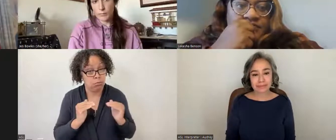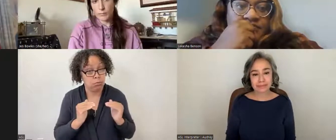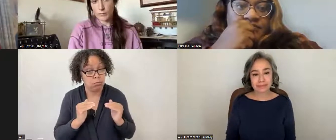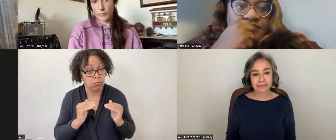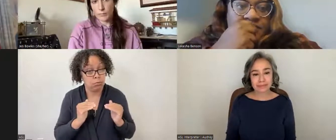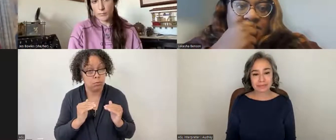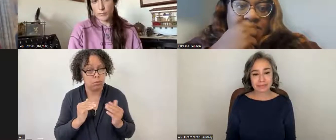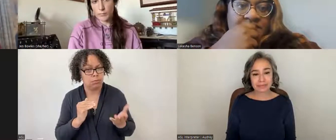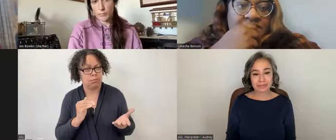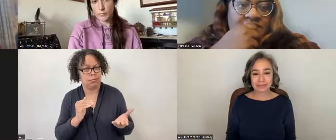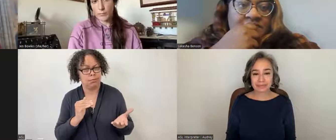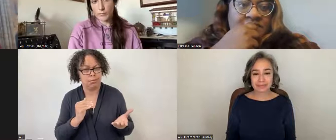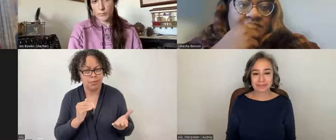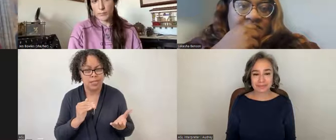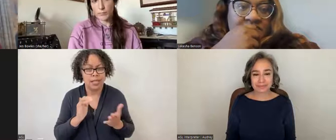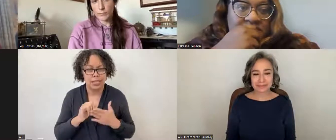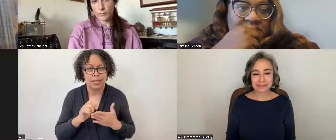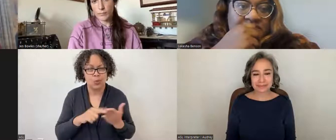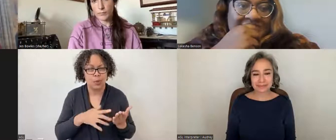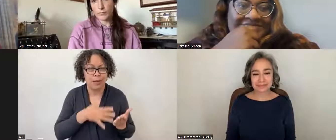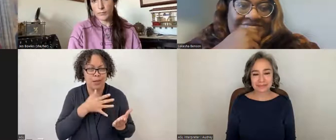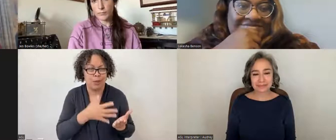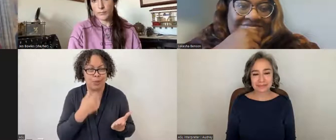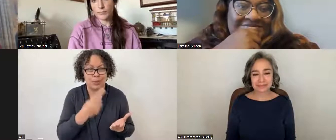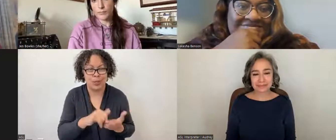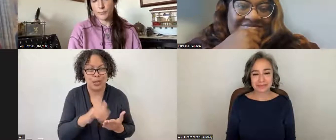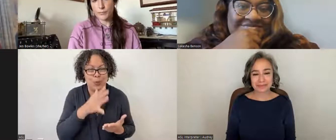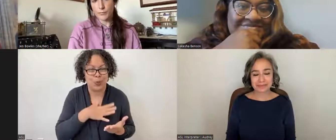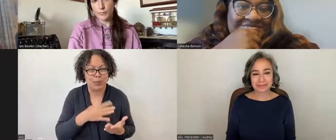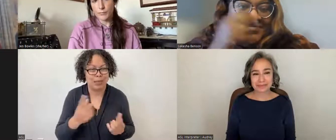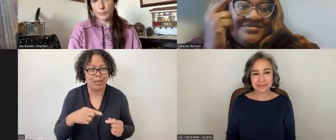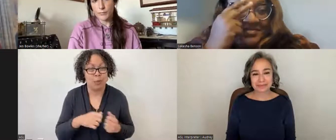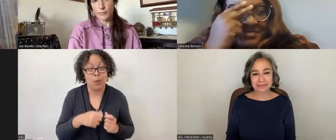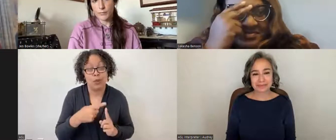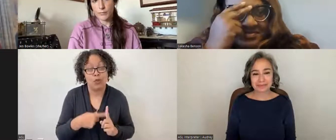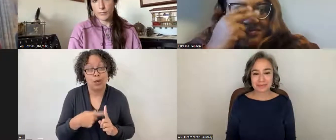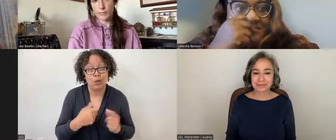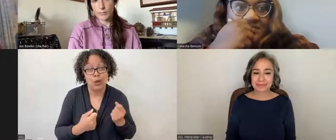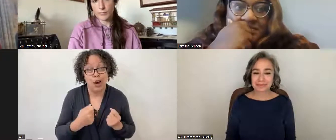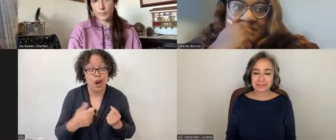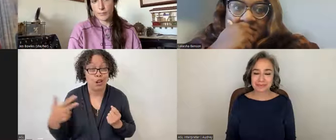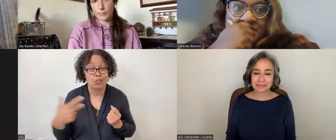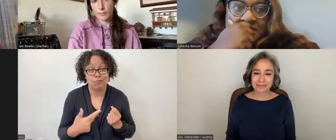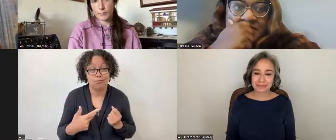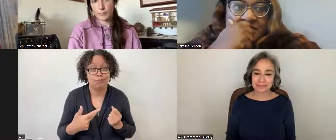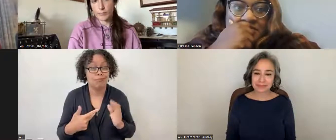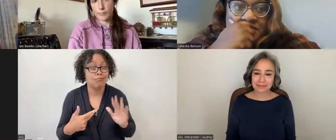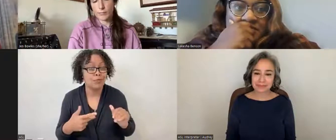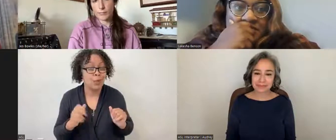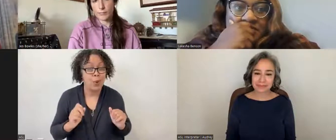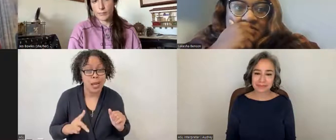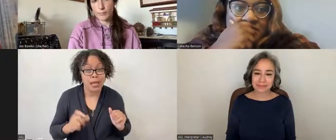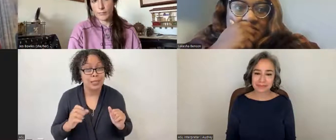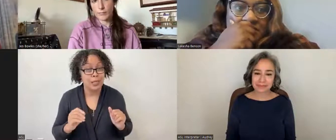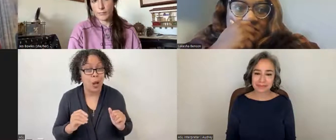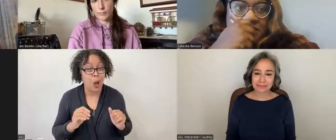my grandmas said to the lady with the, the rental car coming in and saying, okay, so is that what